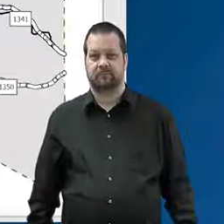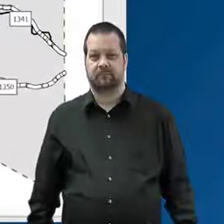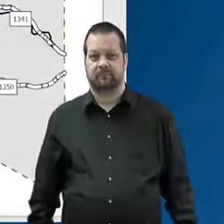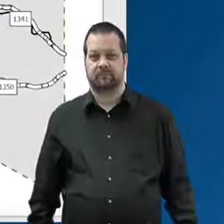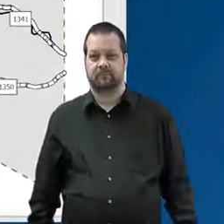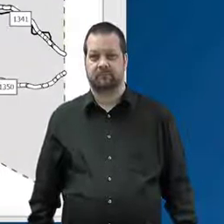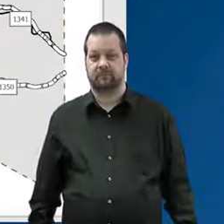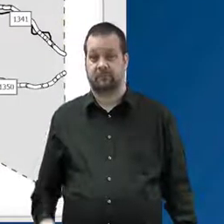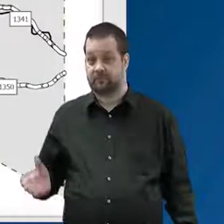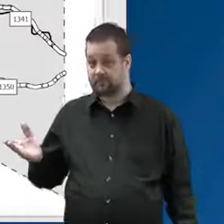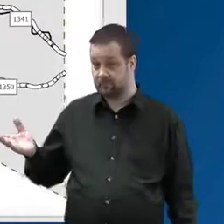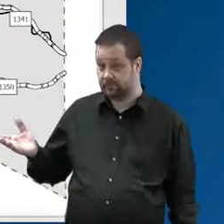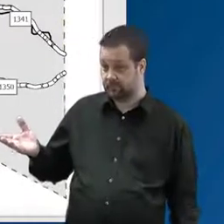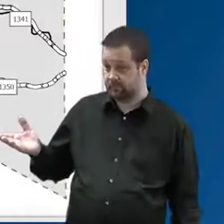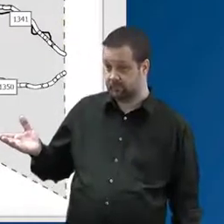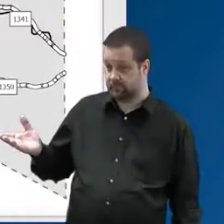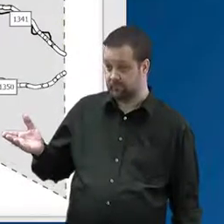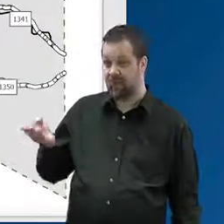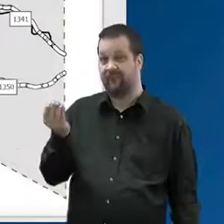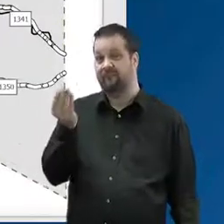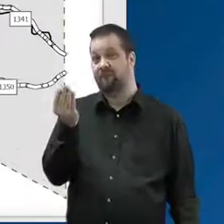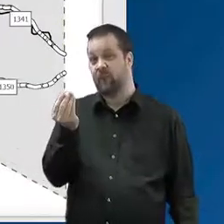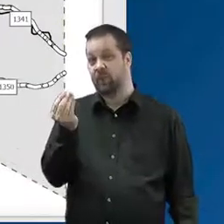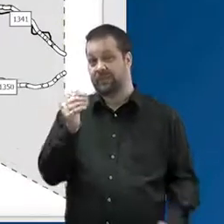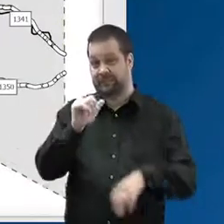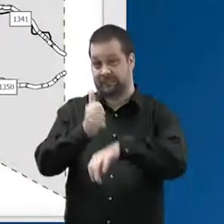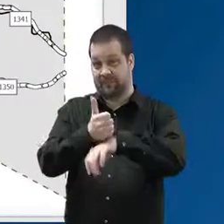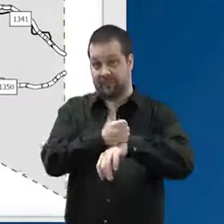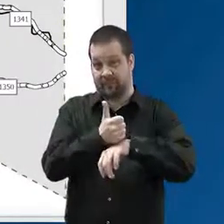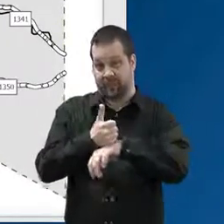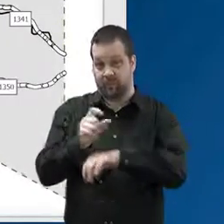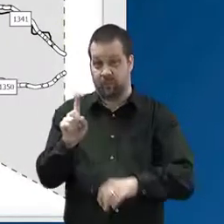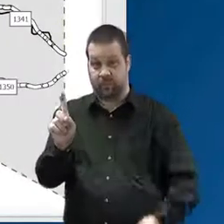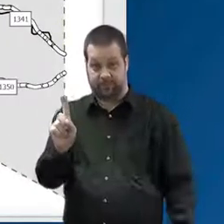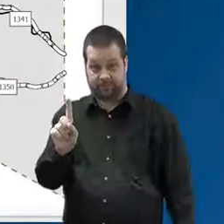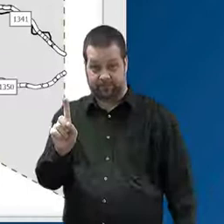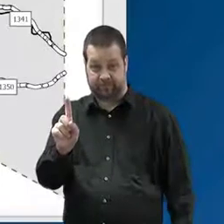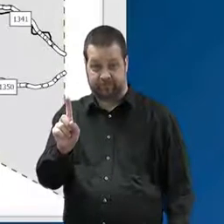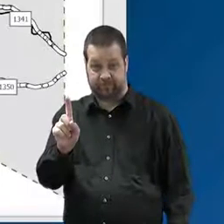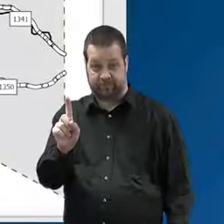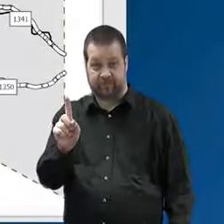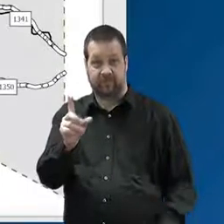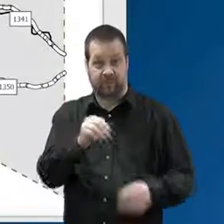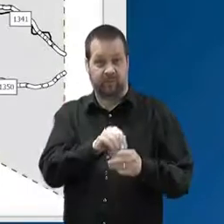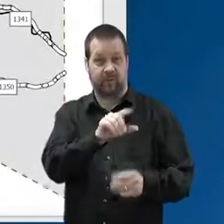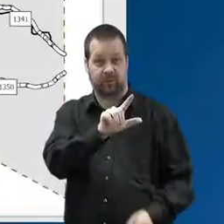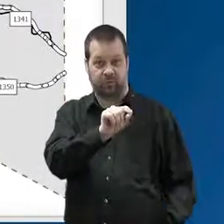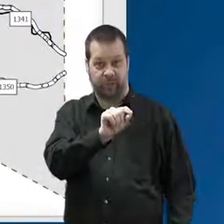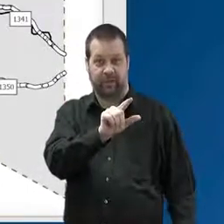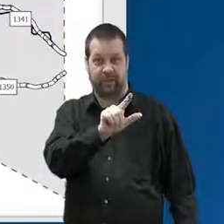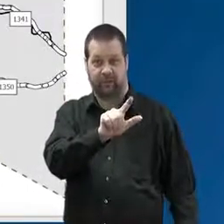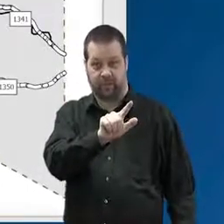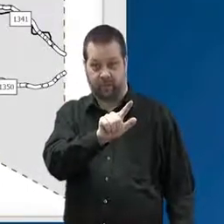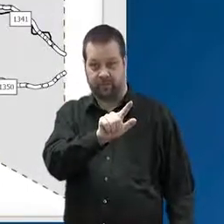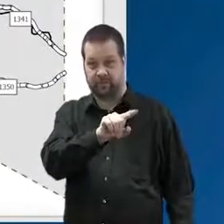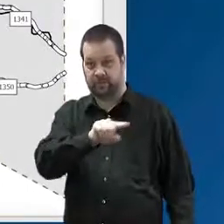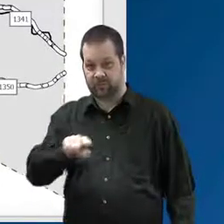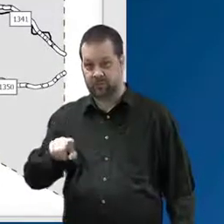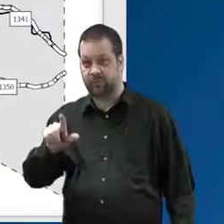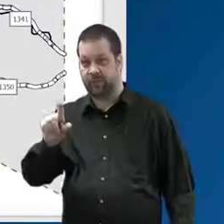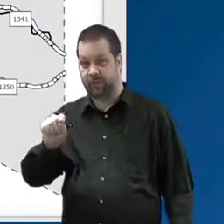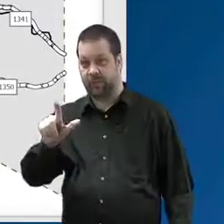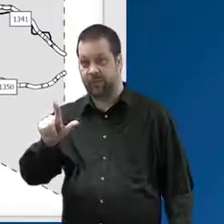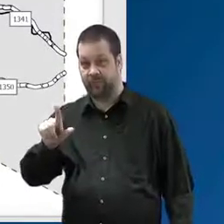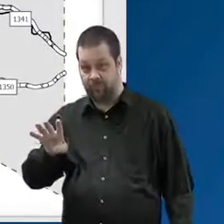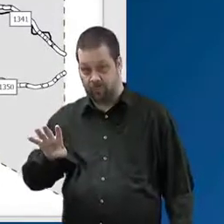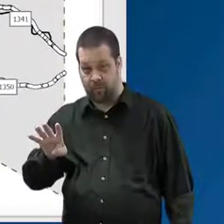This map shows the location of the 14 projects included in the 2021 through 2024 rural TIP for Kerr County,